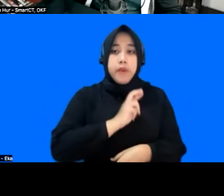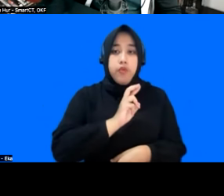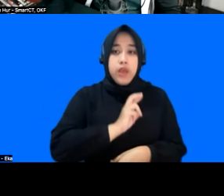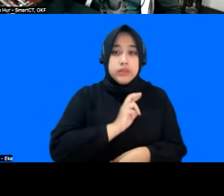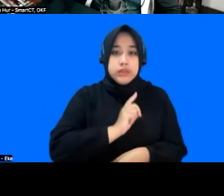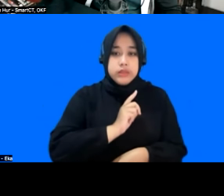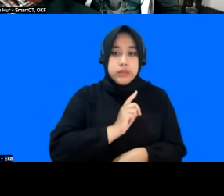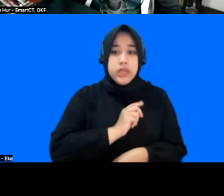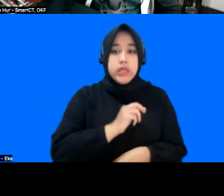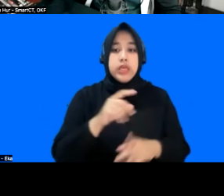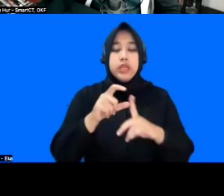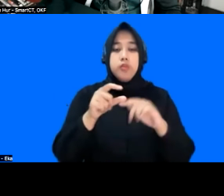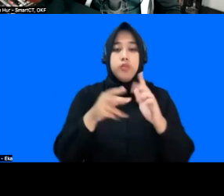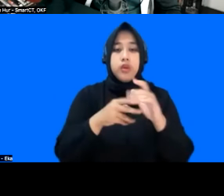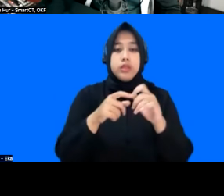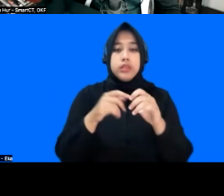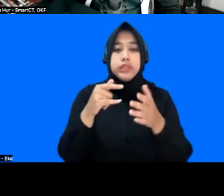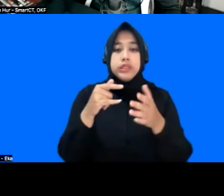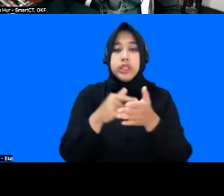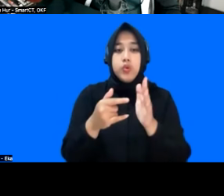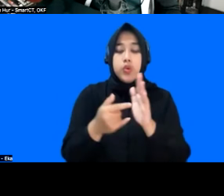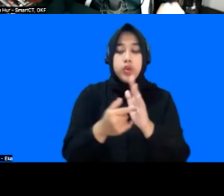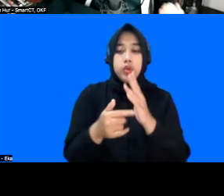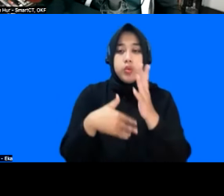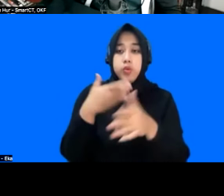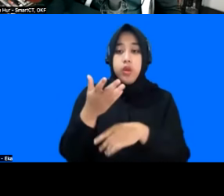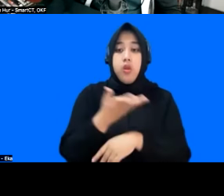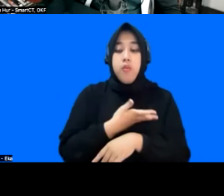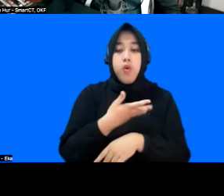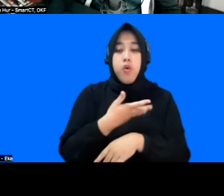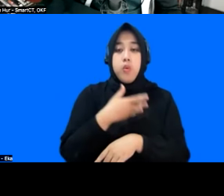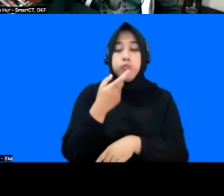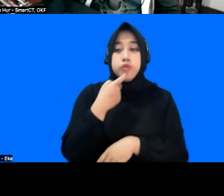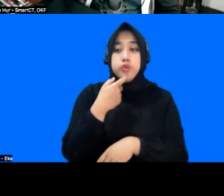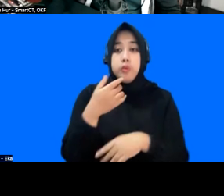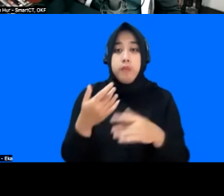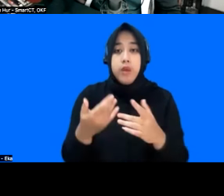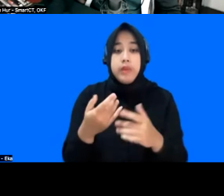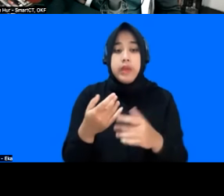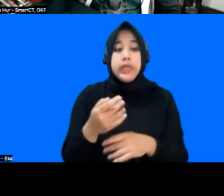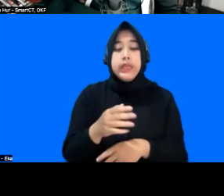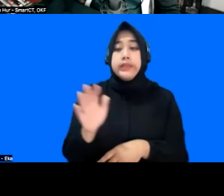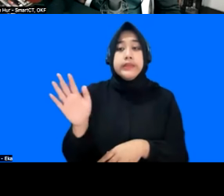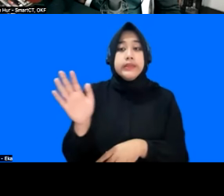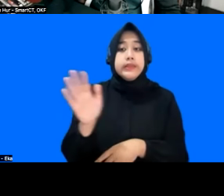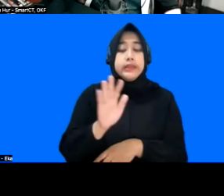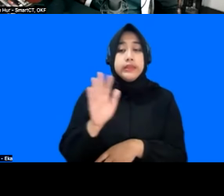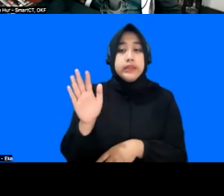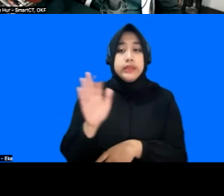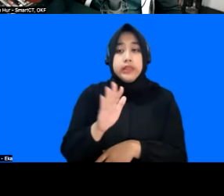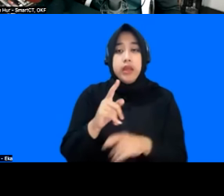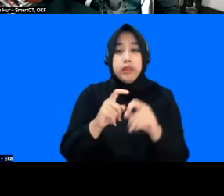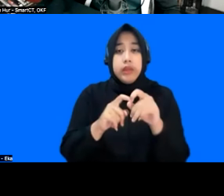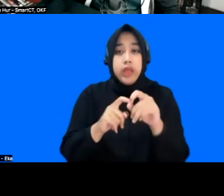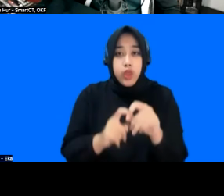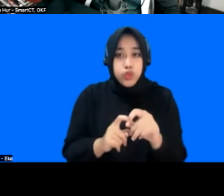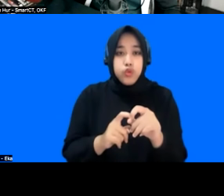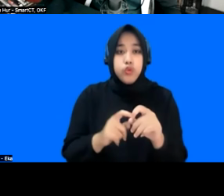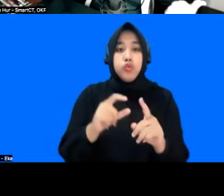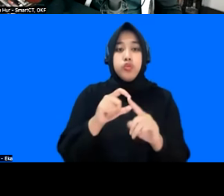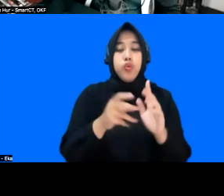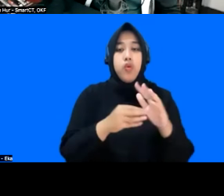dependency on proprietary donors or vendors. It gives people a seat at the table, basically, right?